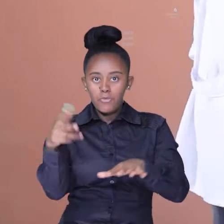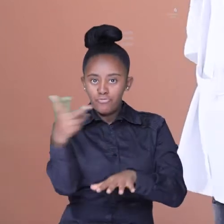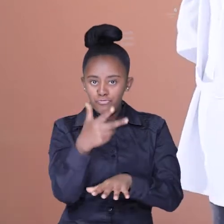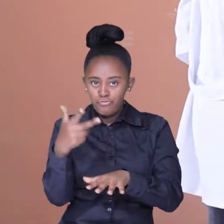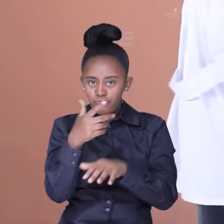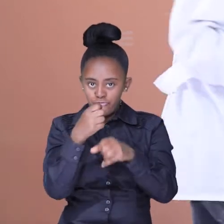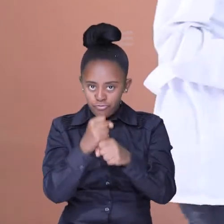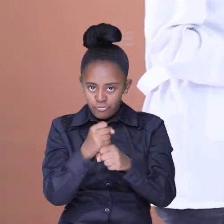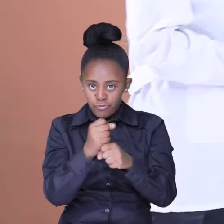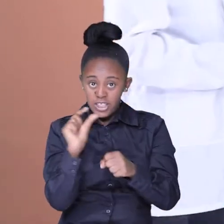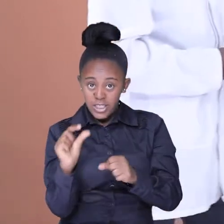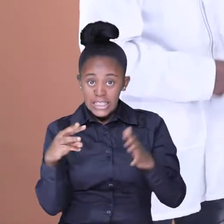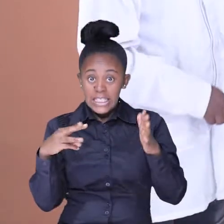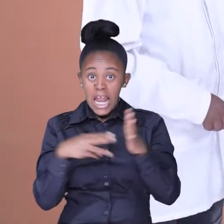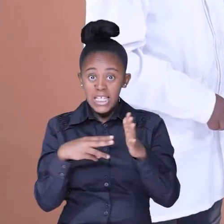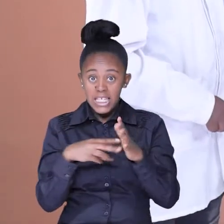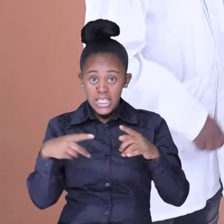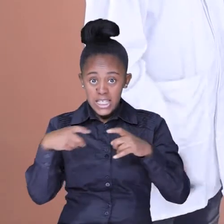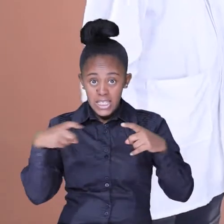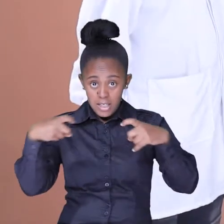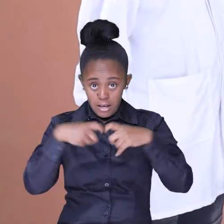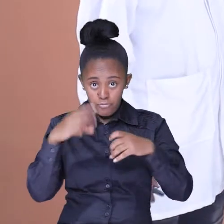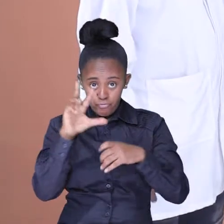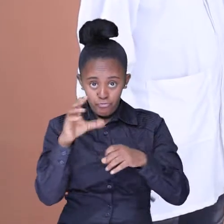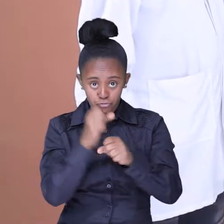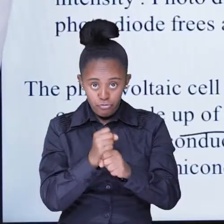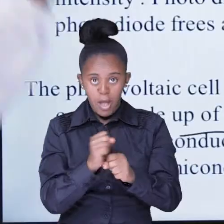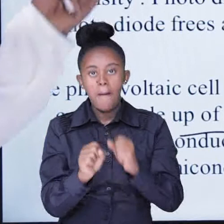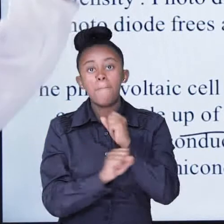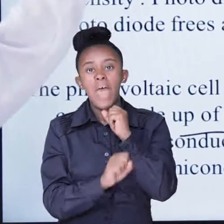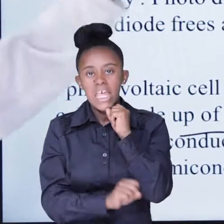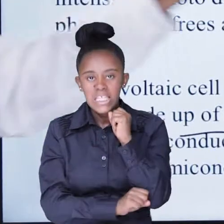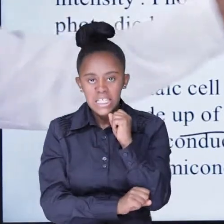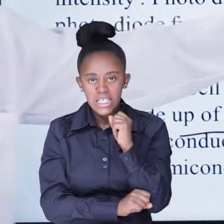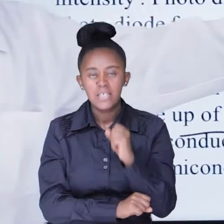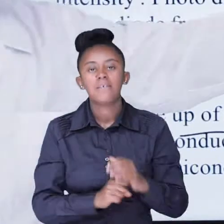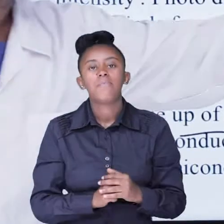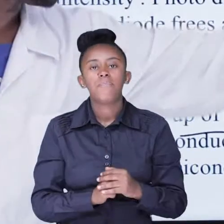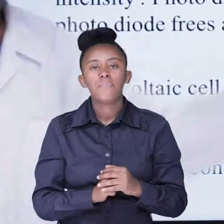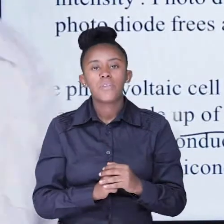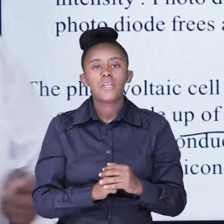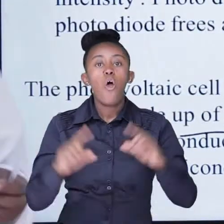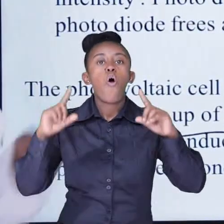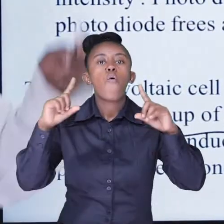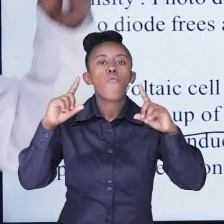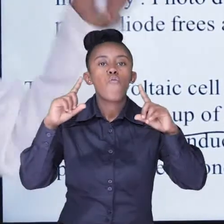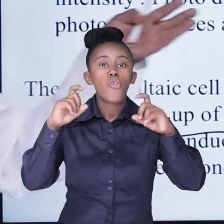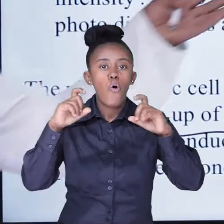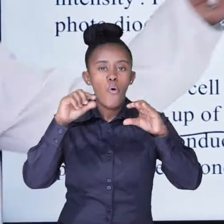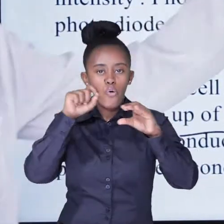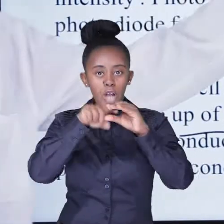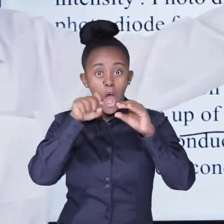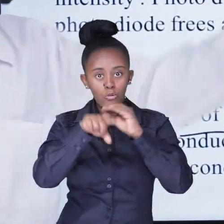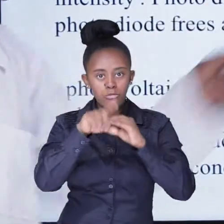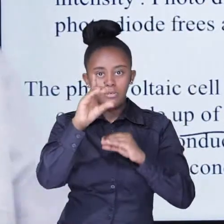look about these three terminals. And let's see about photodiodes. This is another